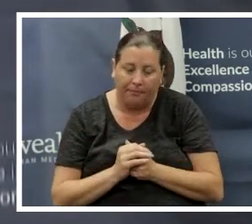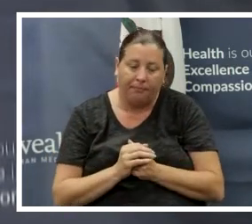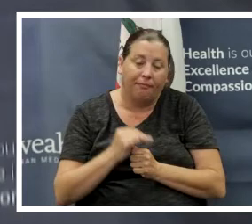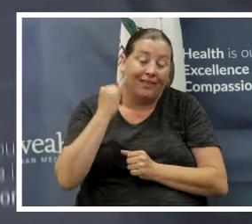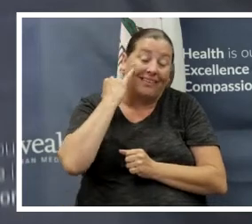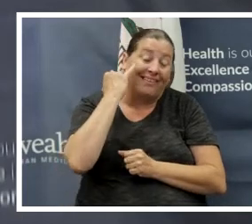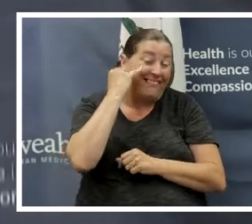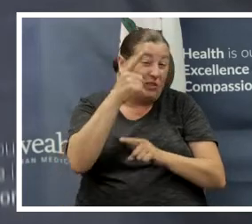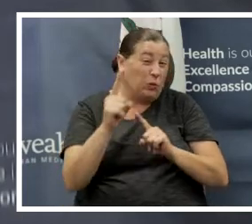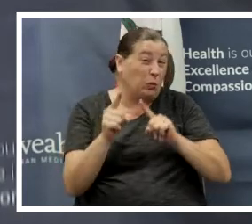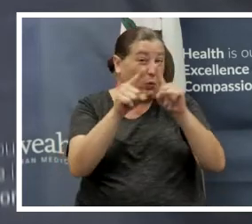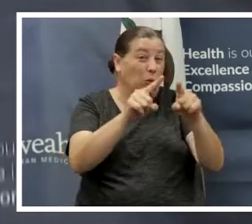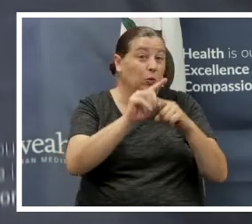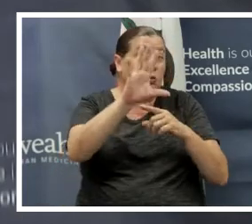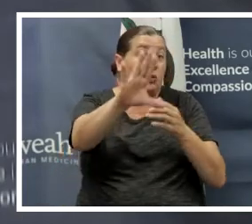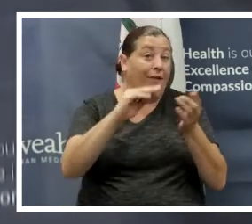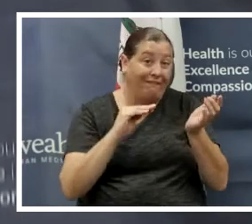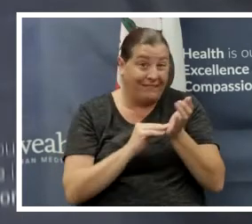physician